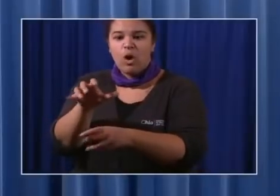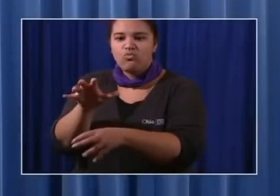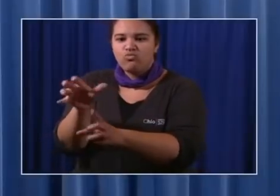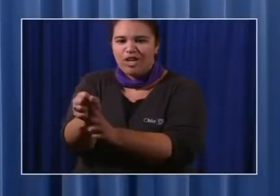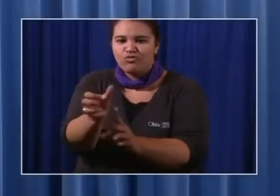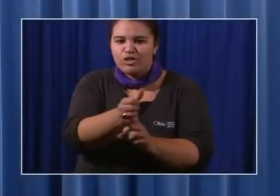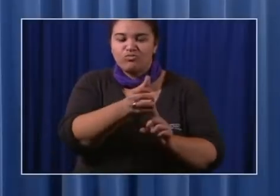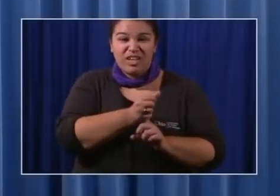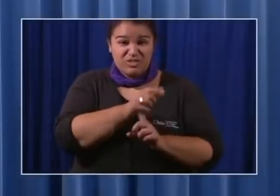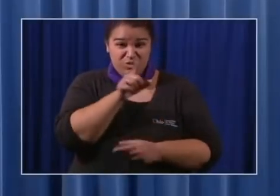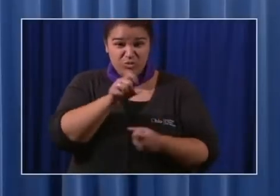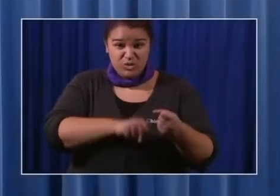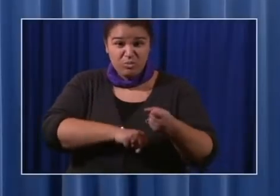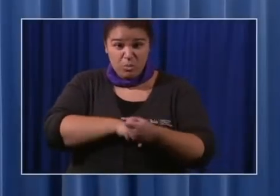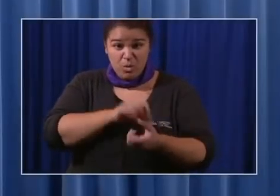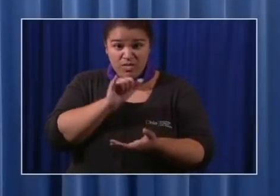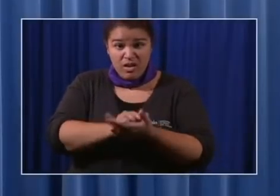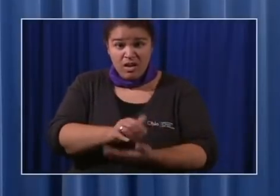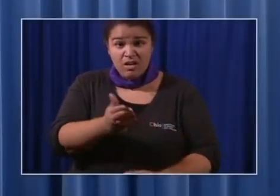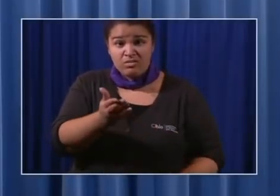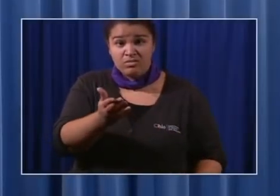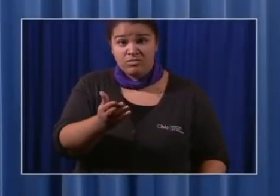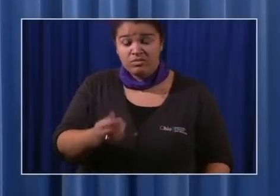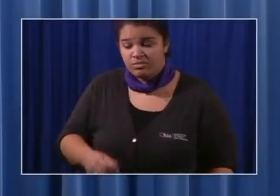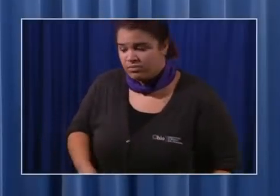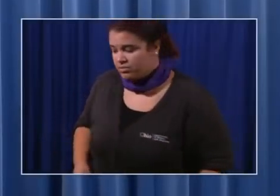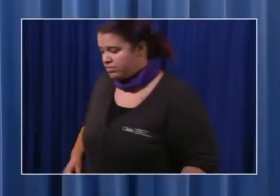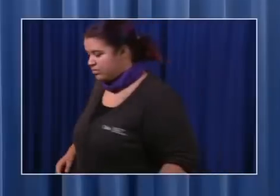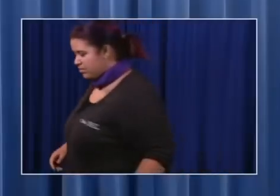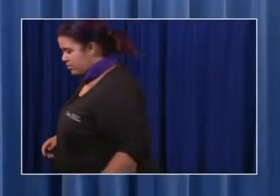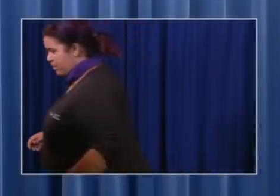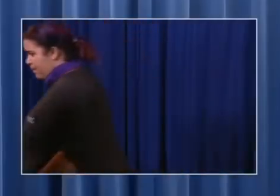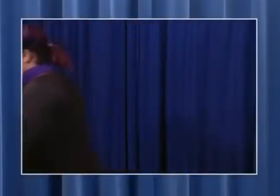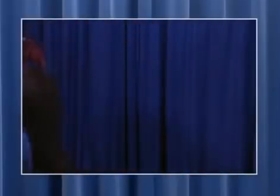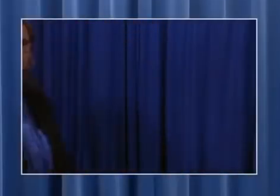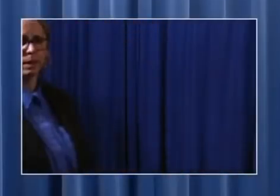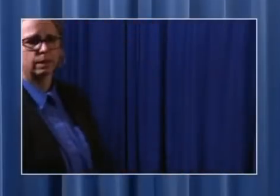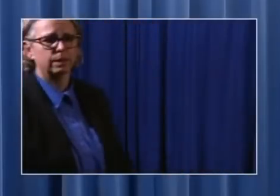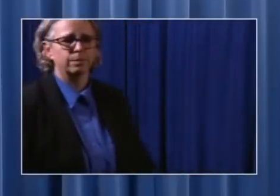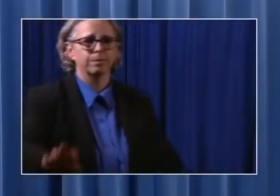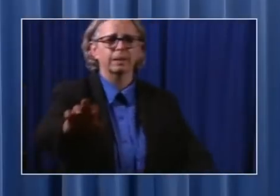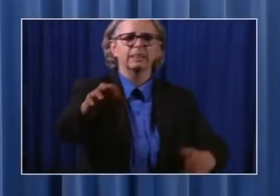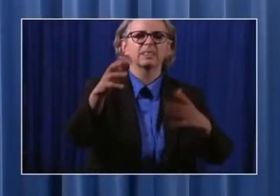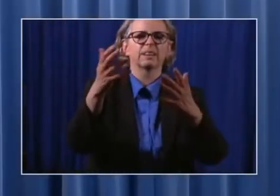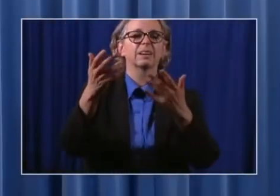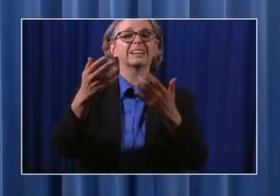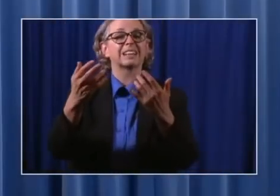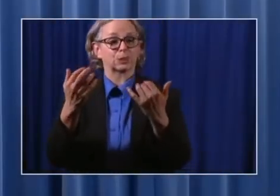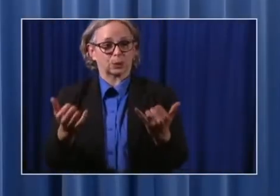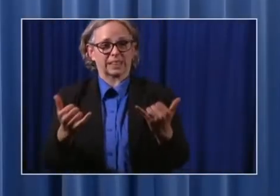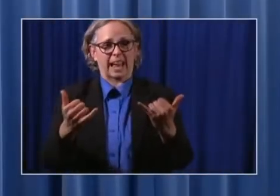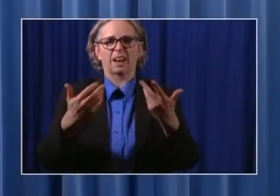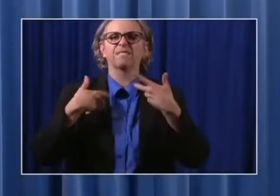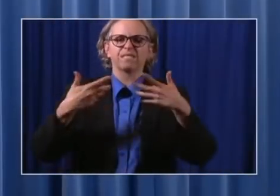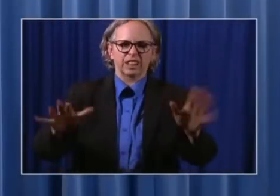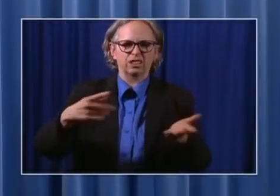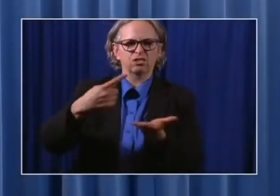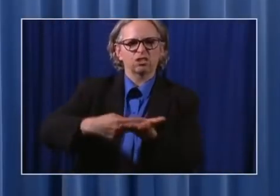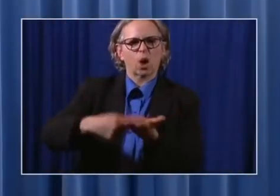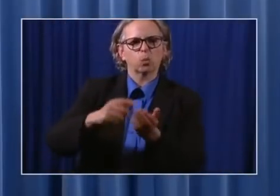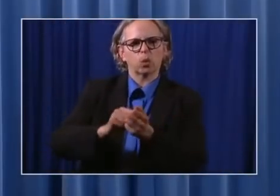Well, I talked today to Mayor Jackson. Mayor Jackson and I talk several times a week, as I do with the other big city mayors around the